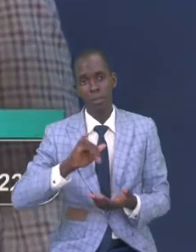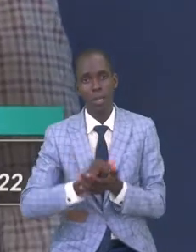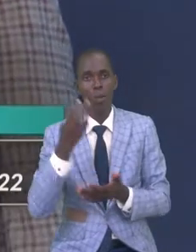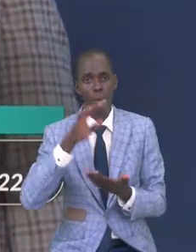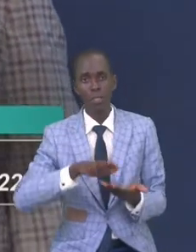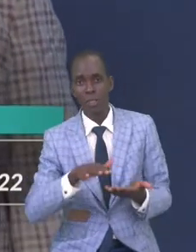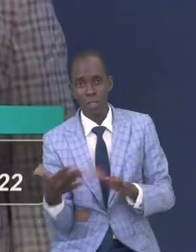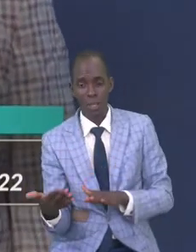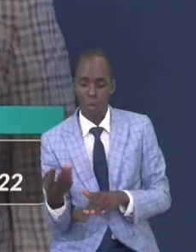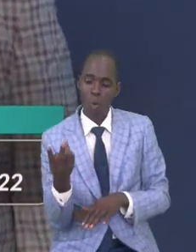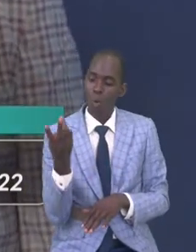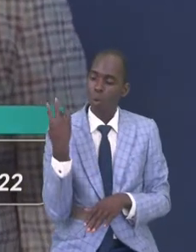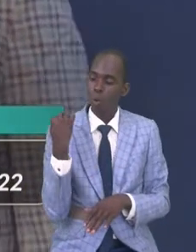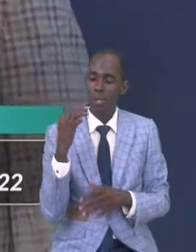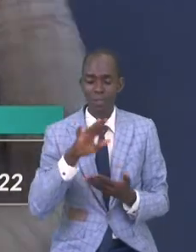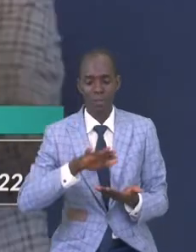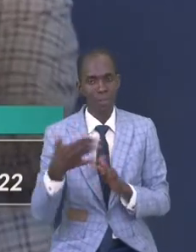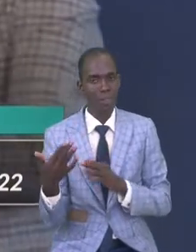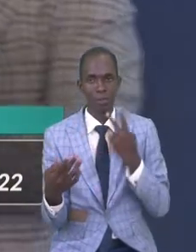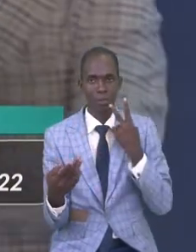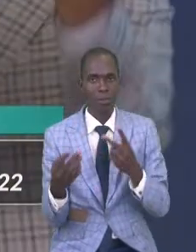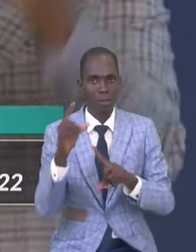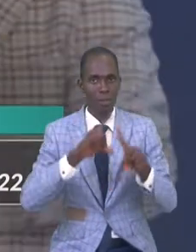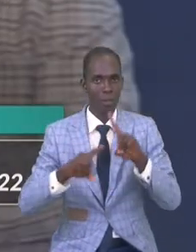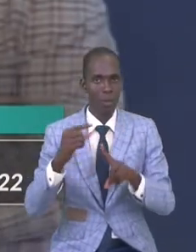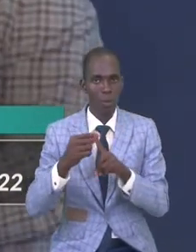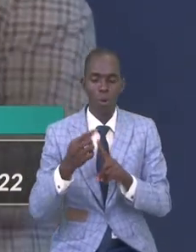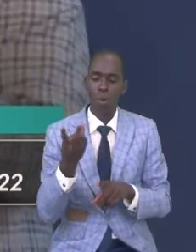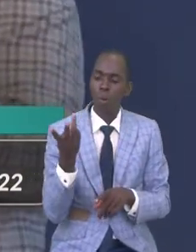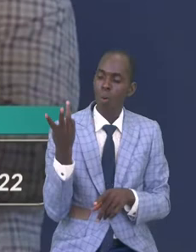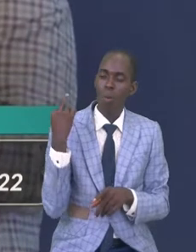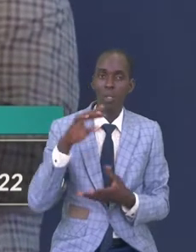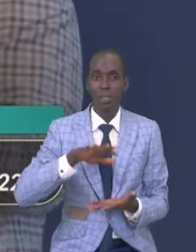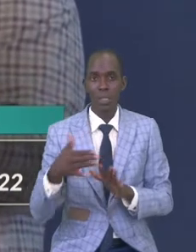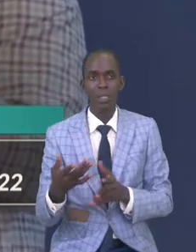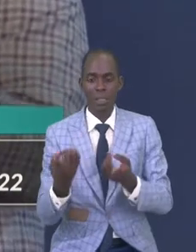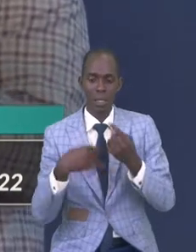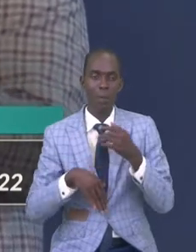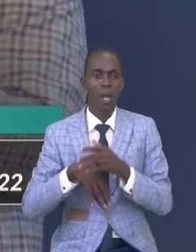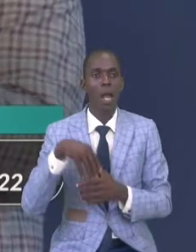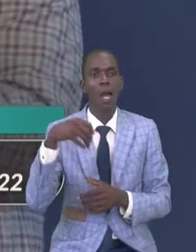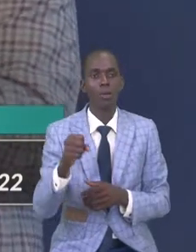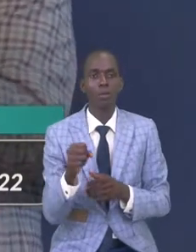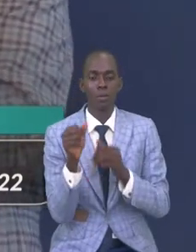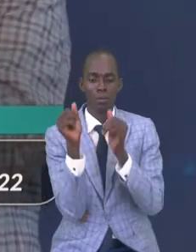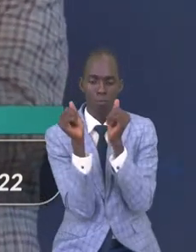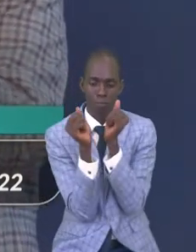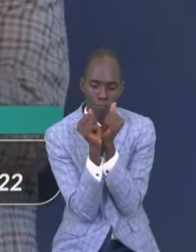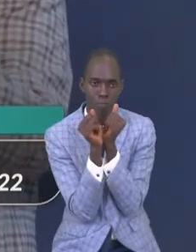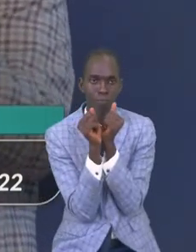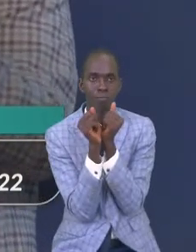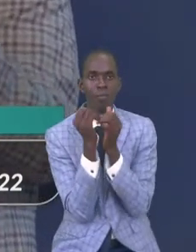dead, was past tense, dead, came forth, bound hand and